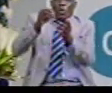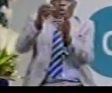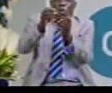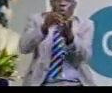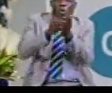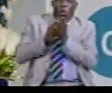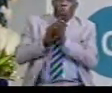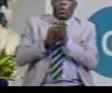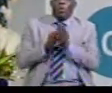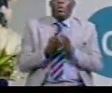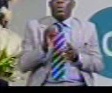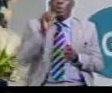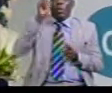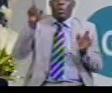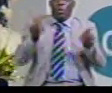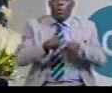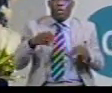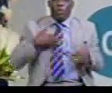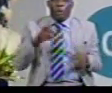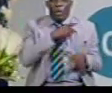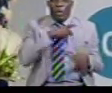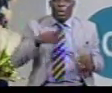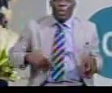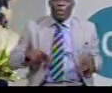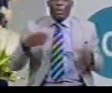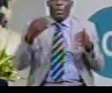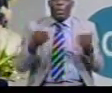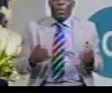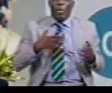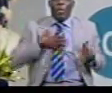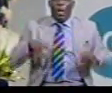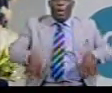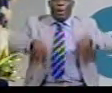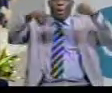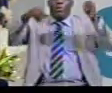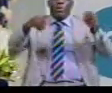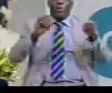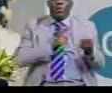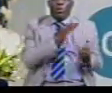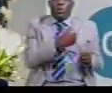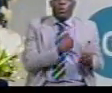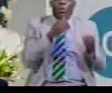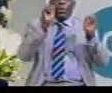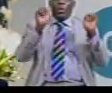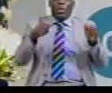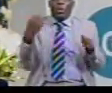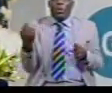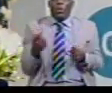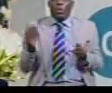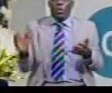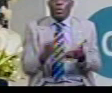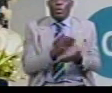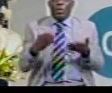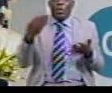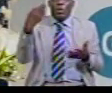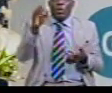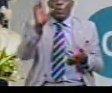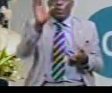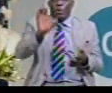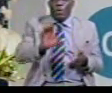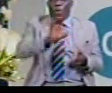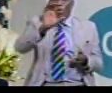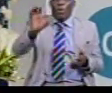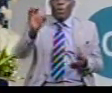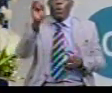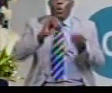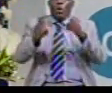my raptured soul can only sing of Calvary. Oh, the love that